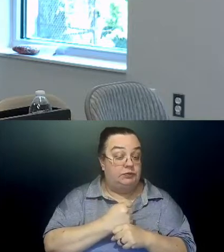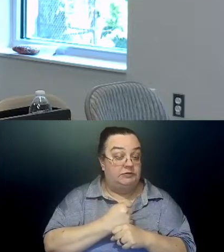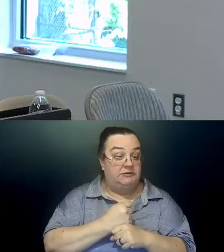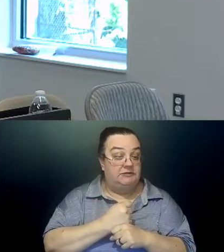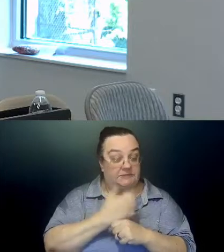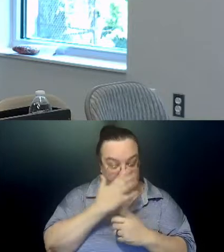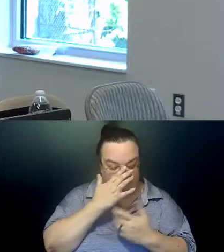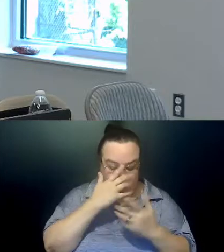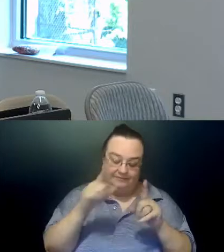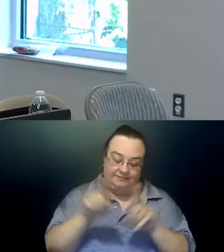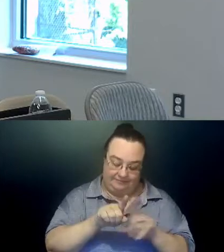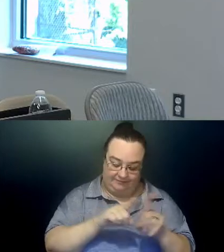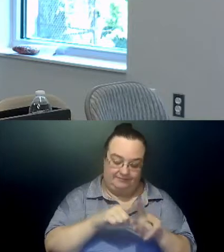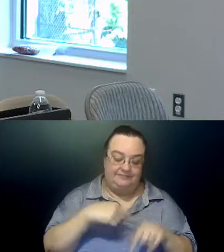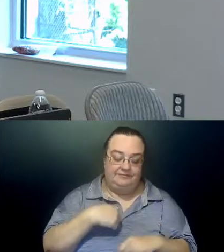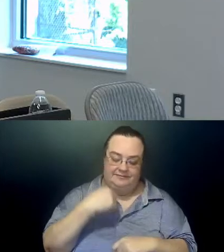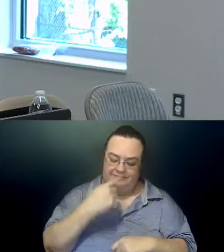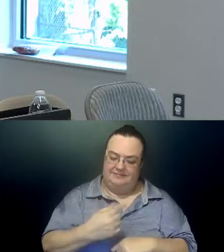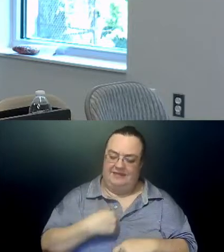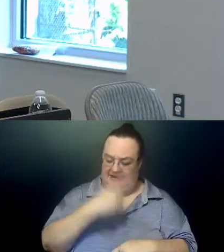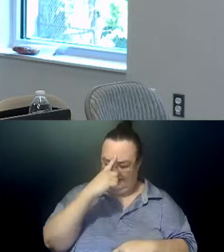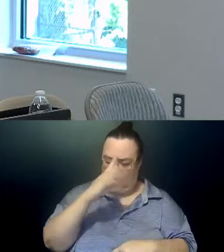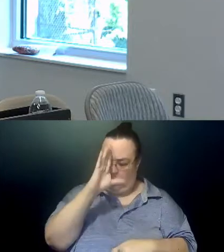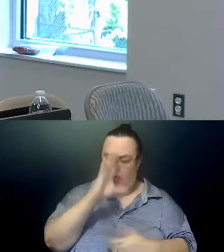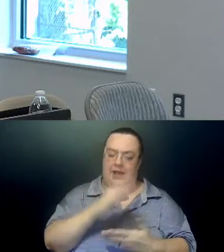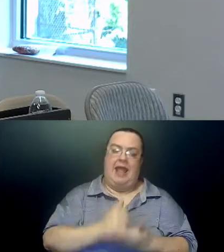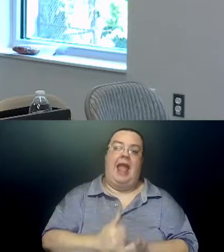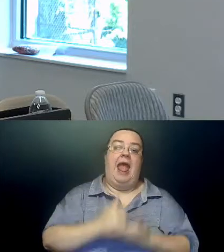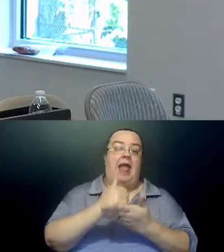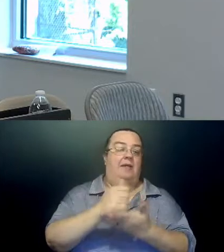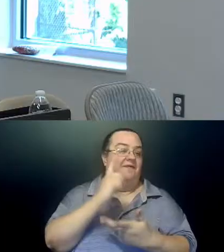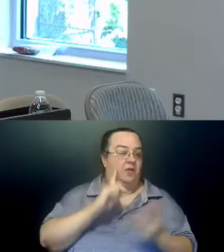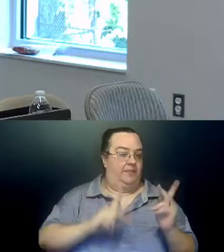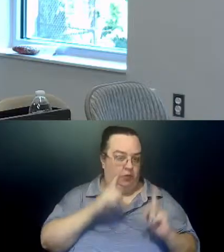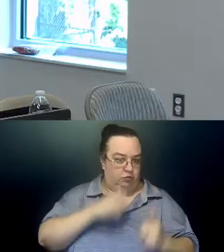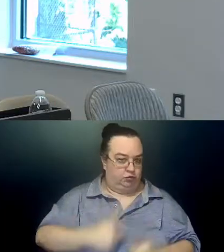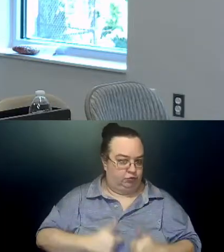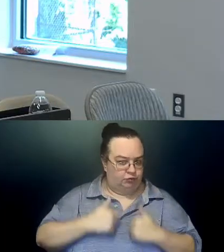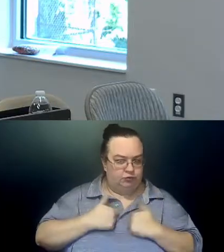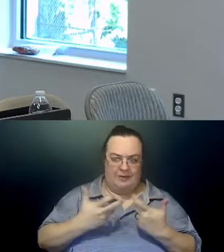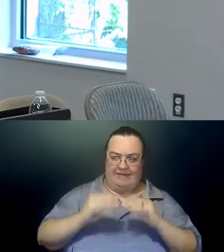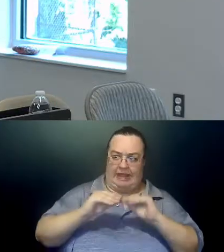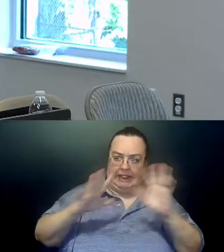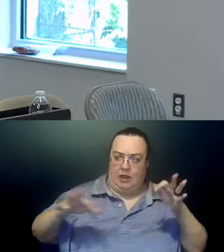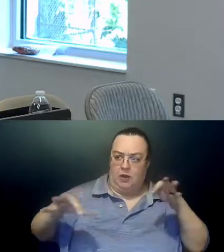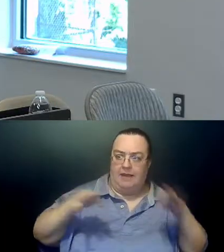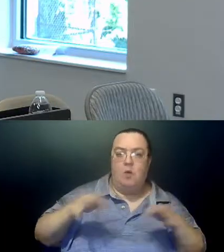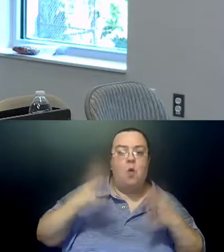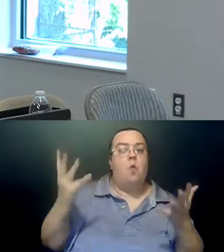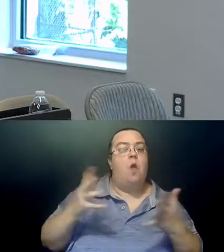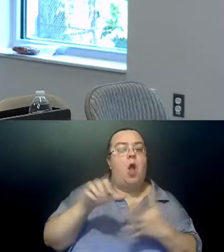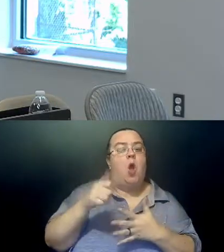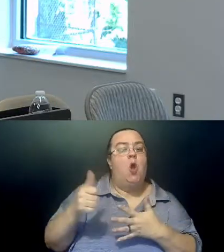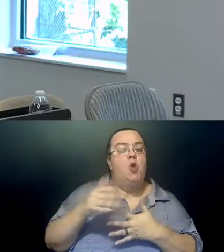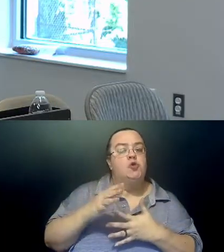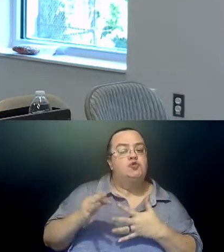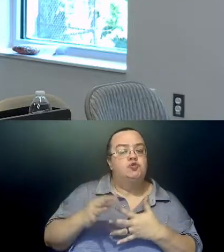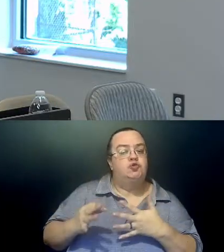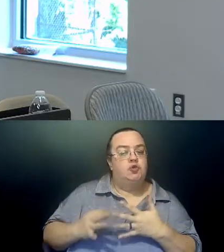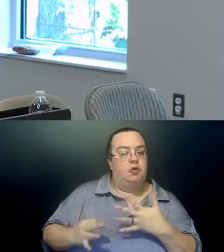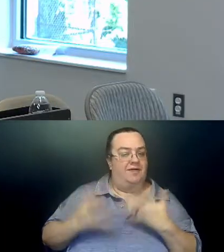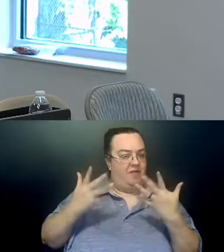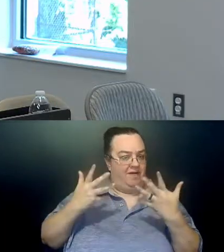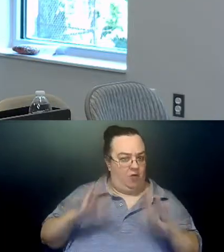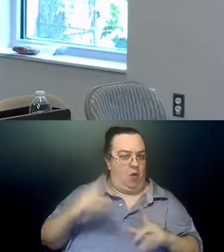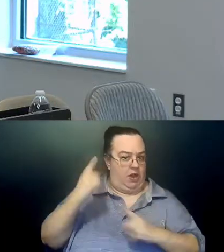like I said, I think it would be helpful for residents to see a clear explanation of what alternatives have already been pursued,